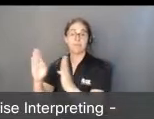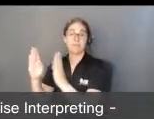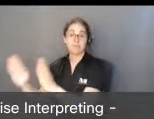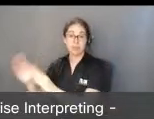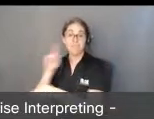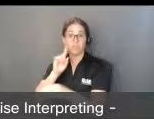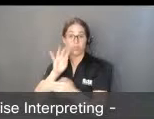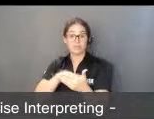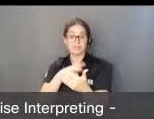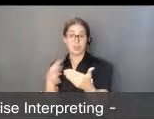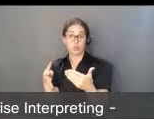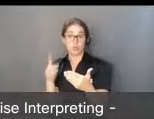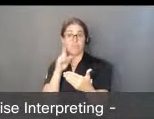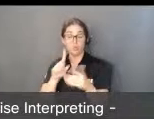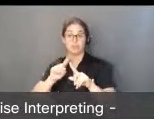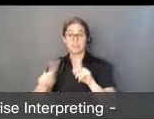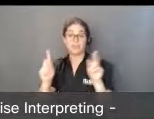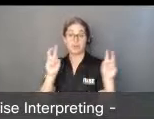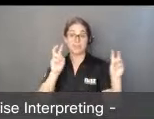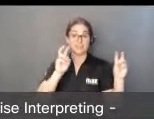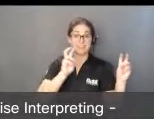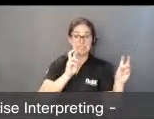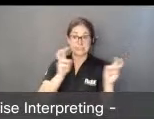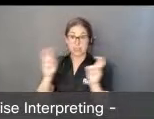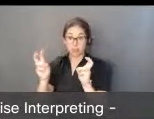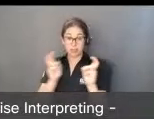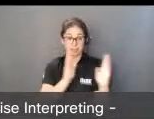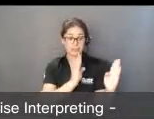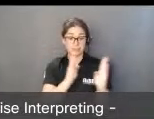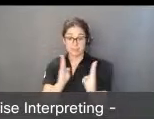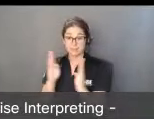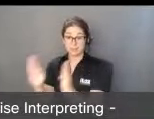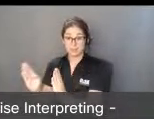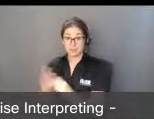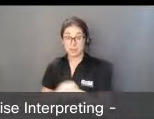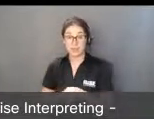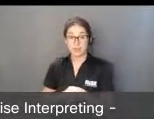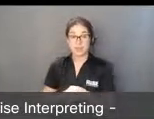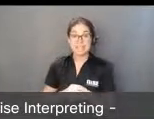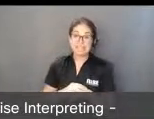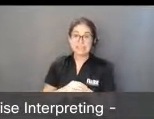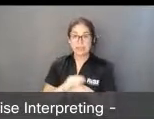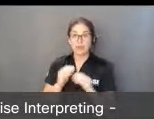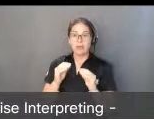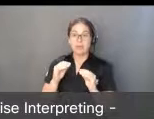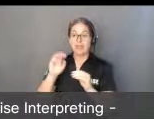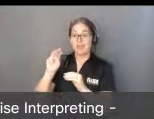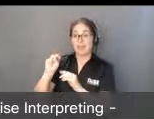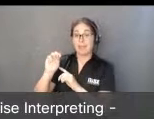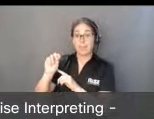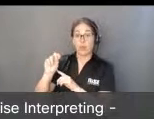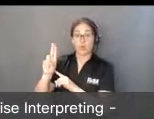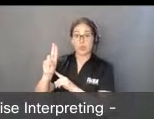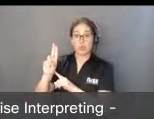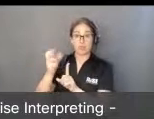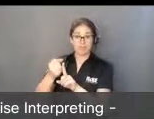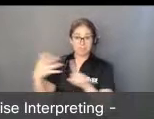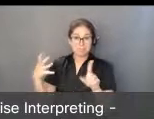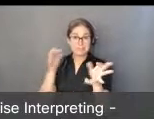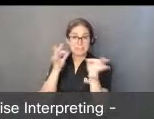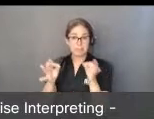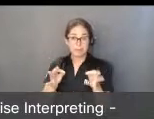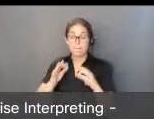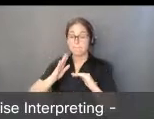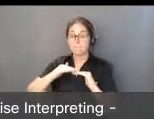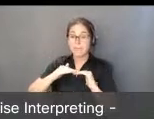for the different subject areas. In the nitty gritty of the MOU talks about like a minimum of